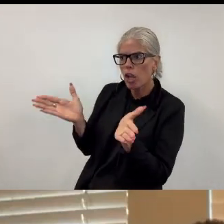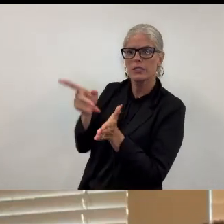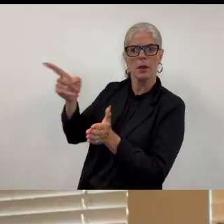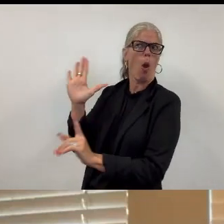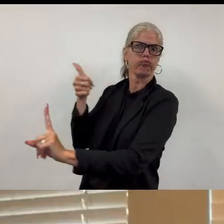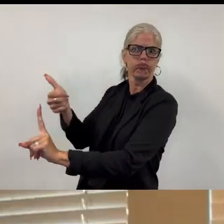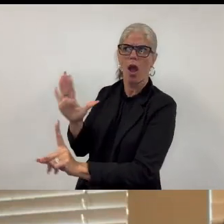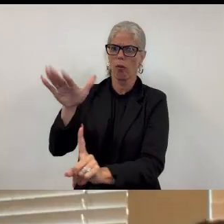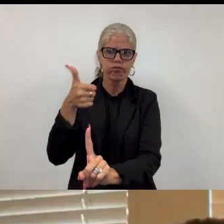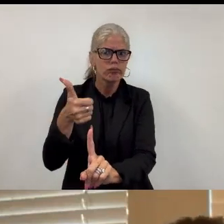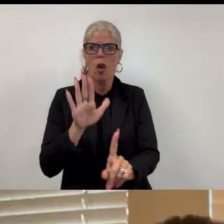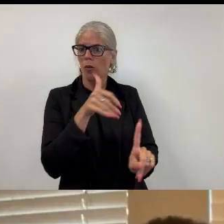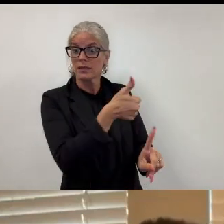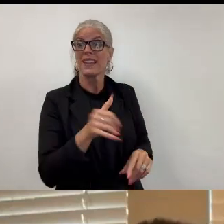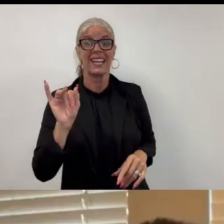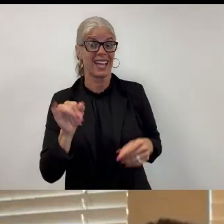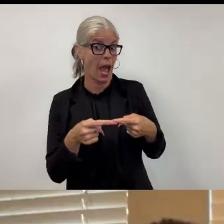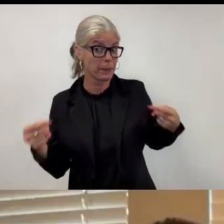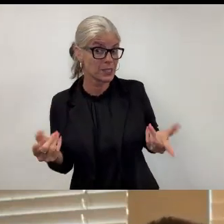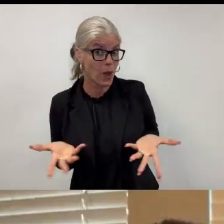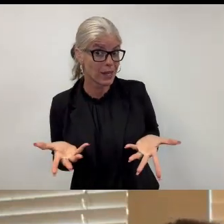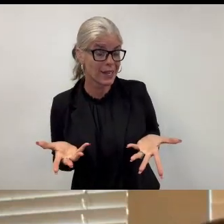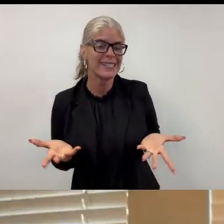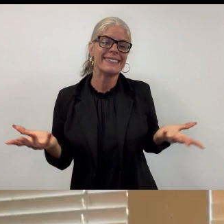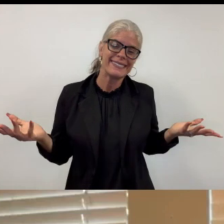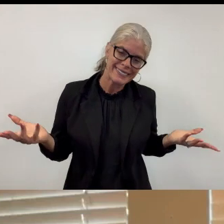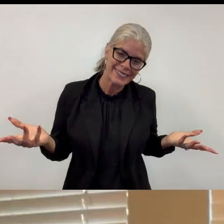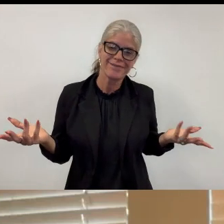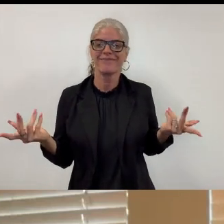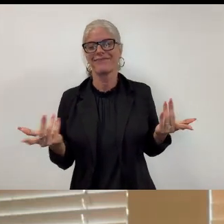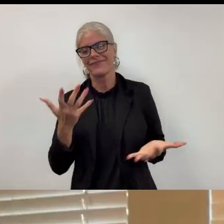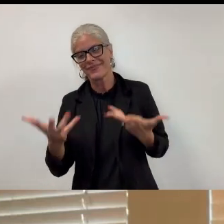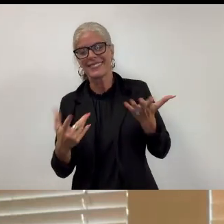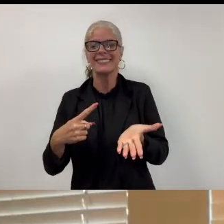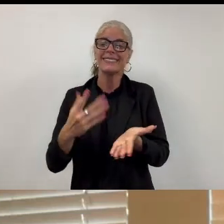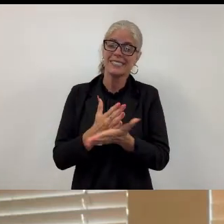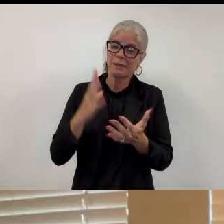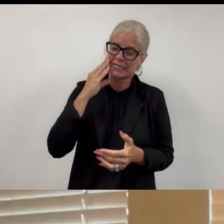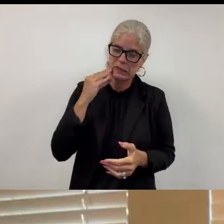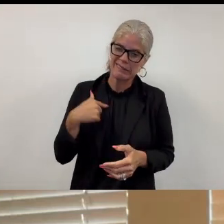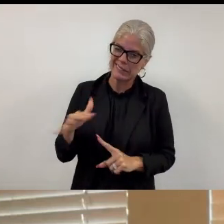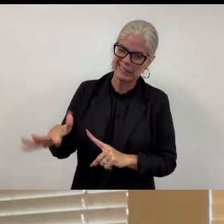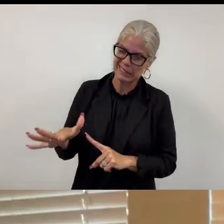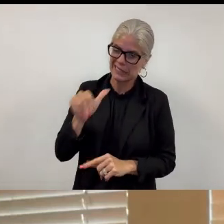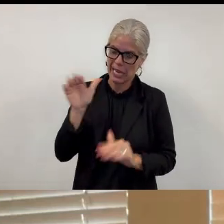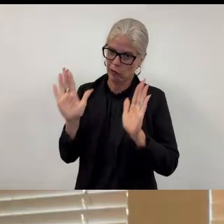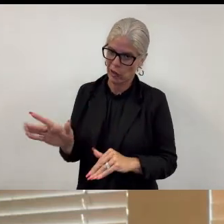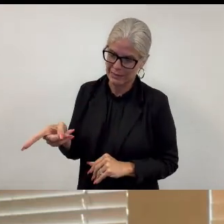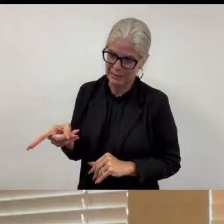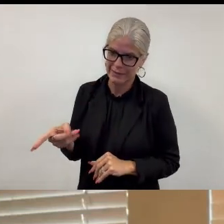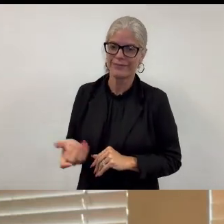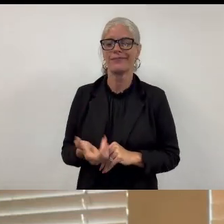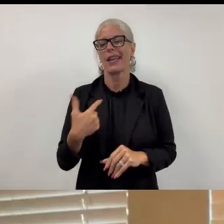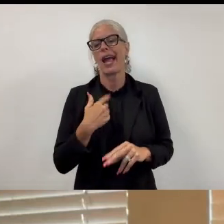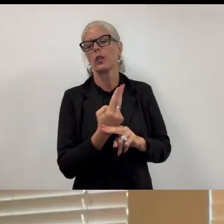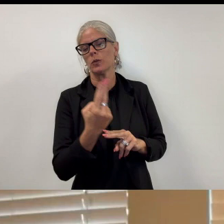experience that I've had where I'm encouraging folks to keep it up. Now, of course, the other side of that same coin is sometimes there are experiences that aren't